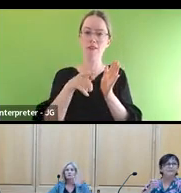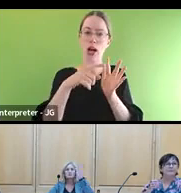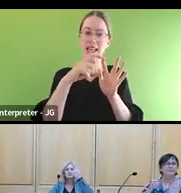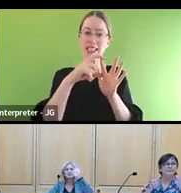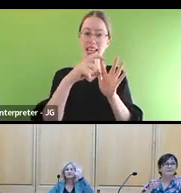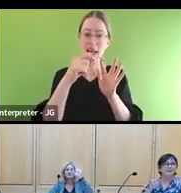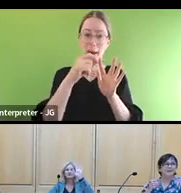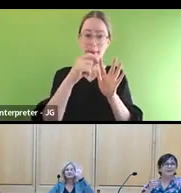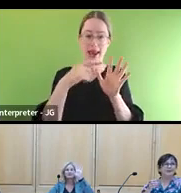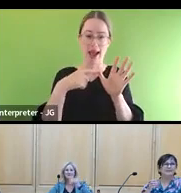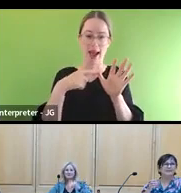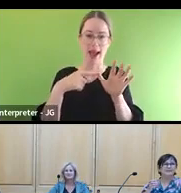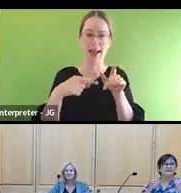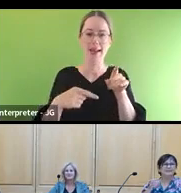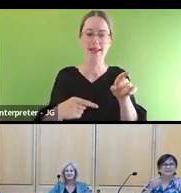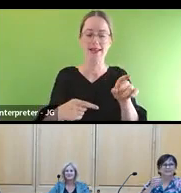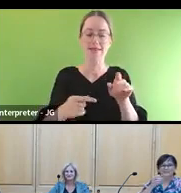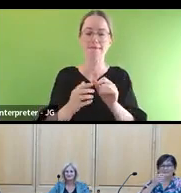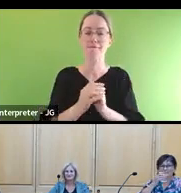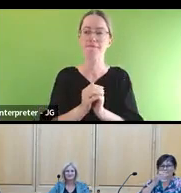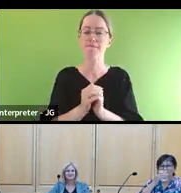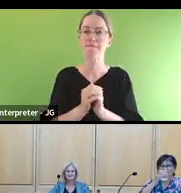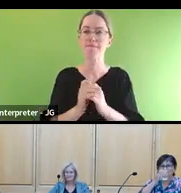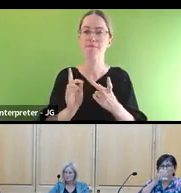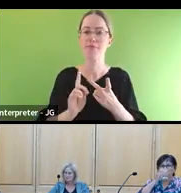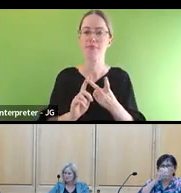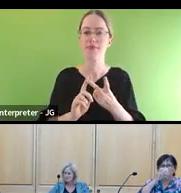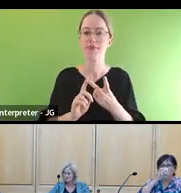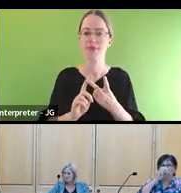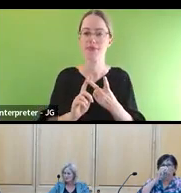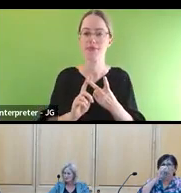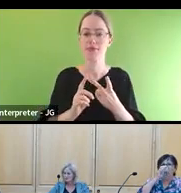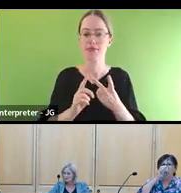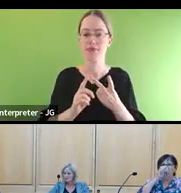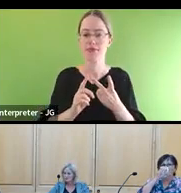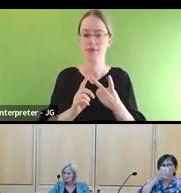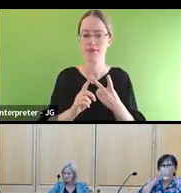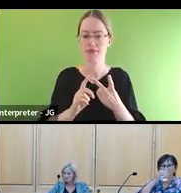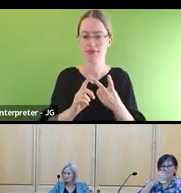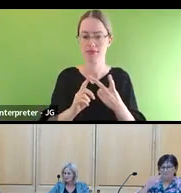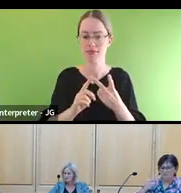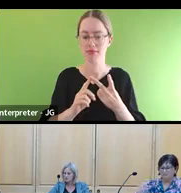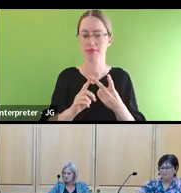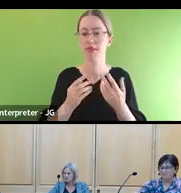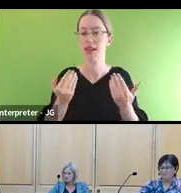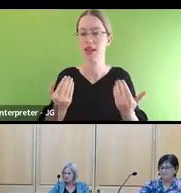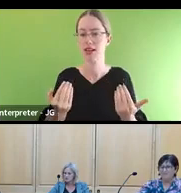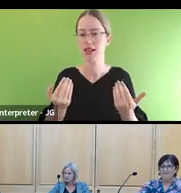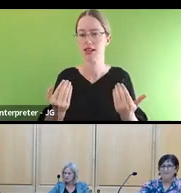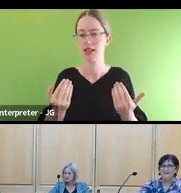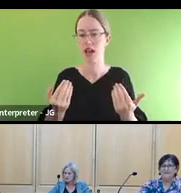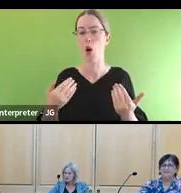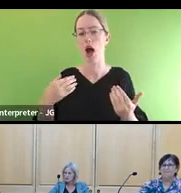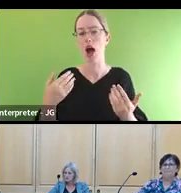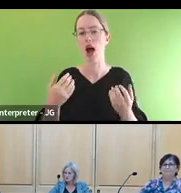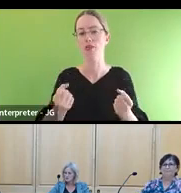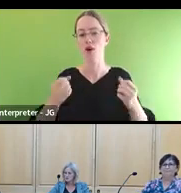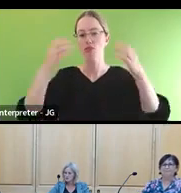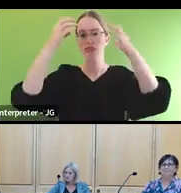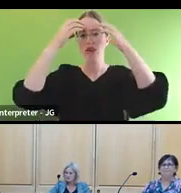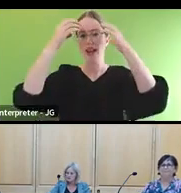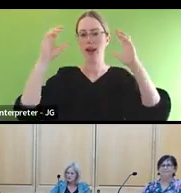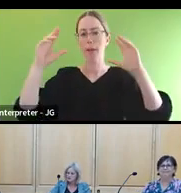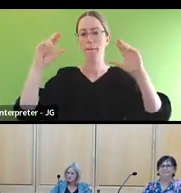Assembly, and I'm now a woman who has a brain impairment because I